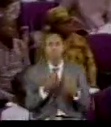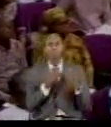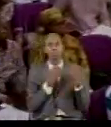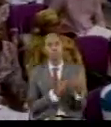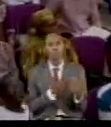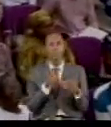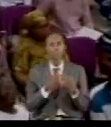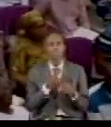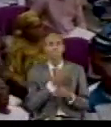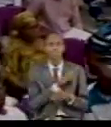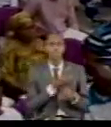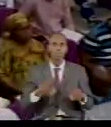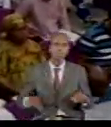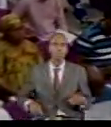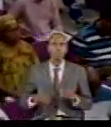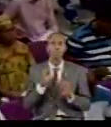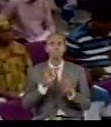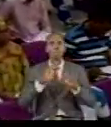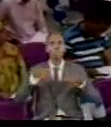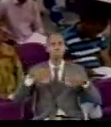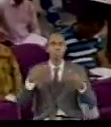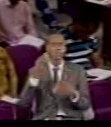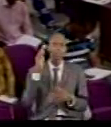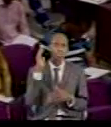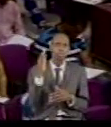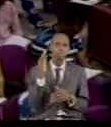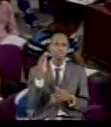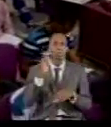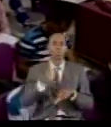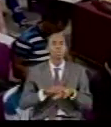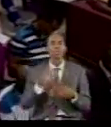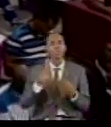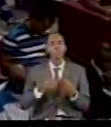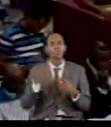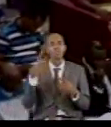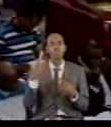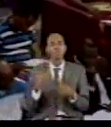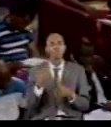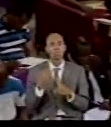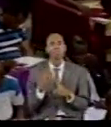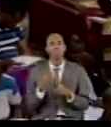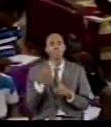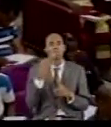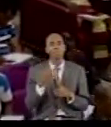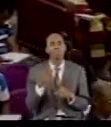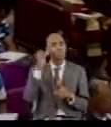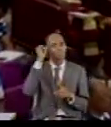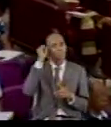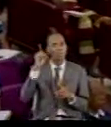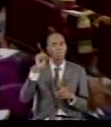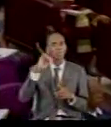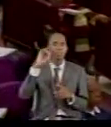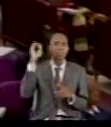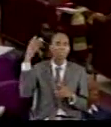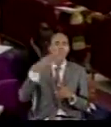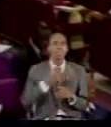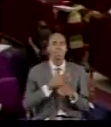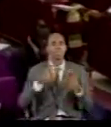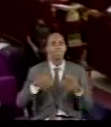Lord, which gave testimony unto the word of his grace, and